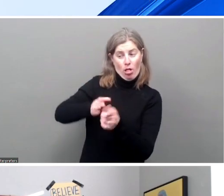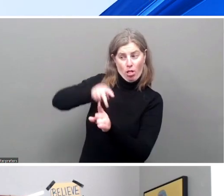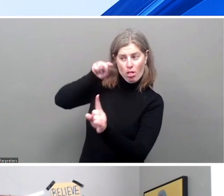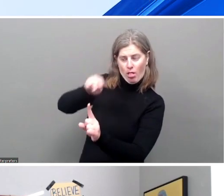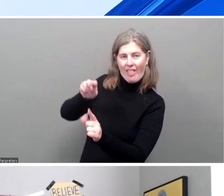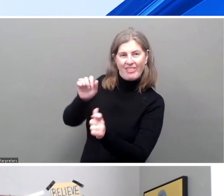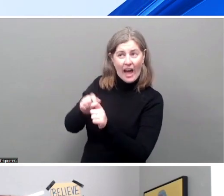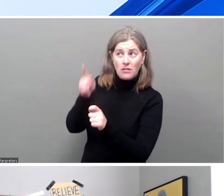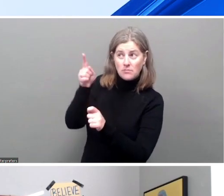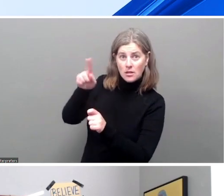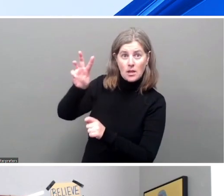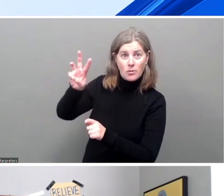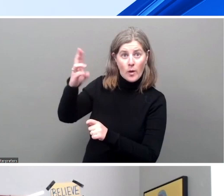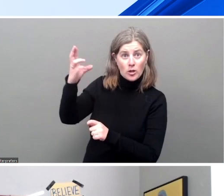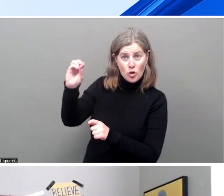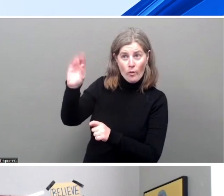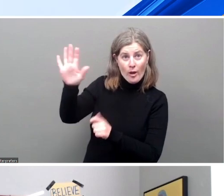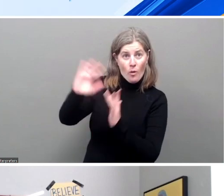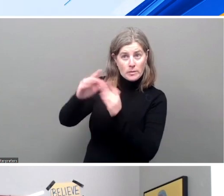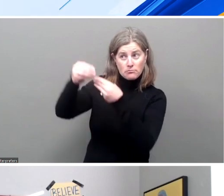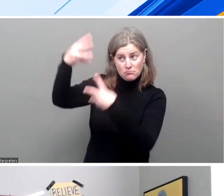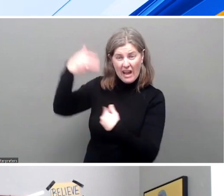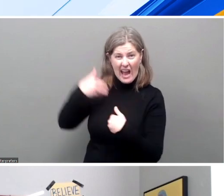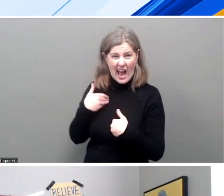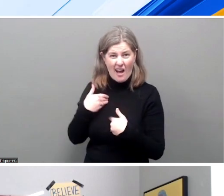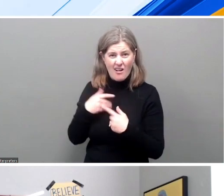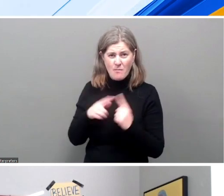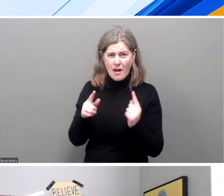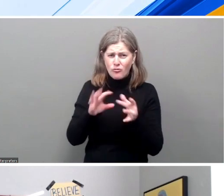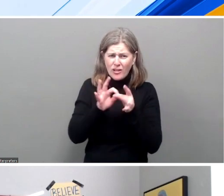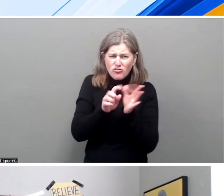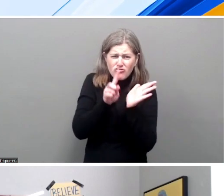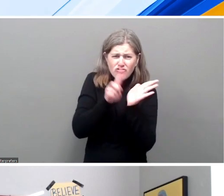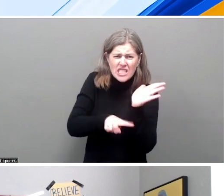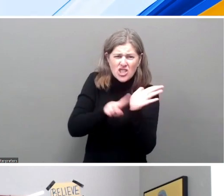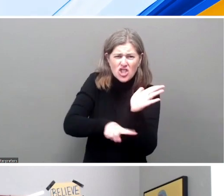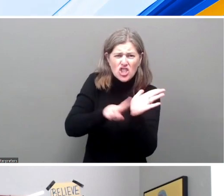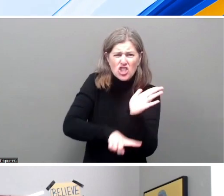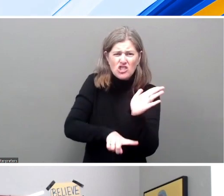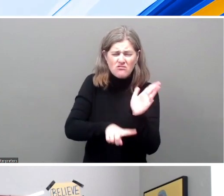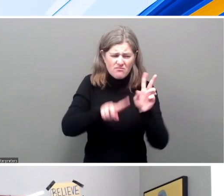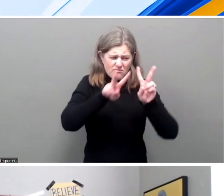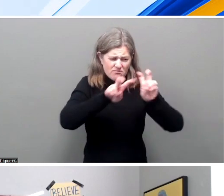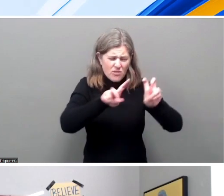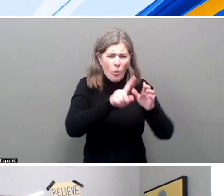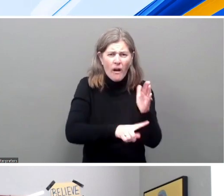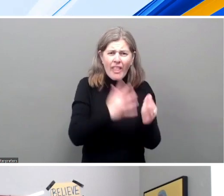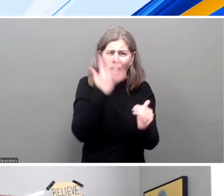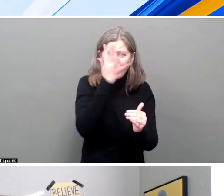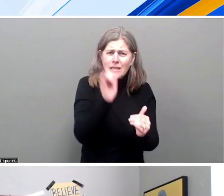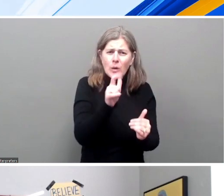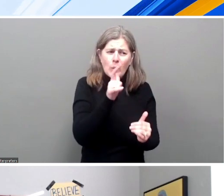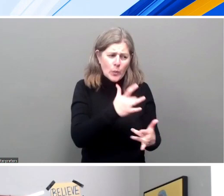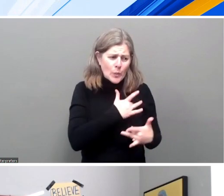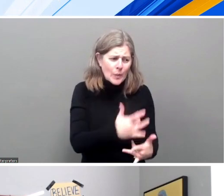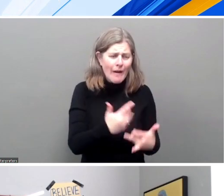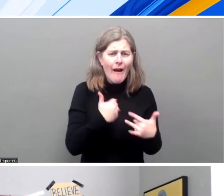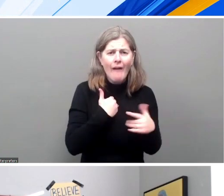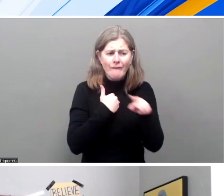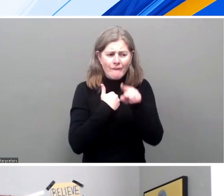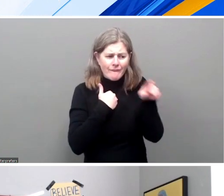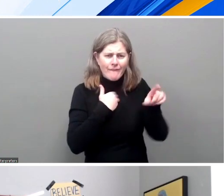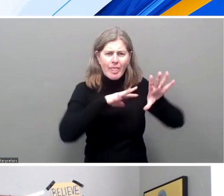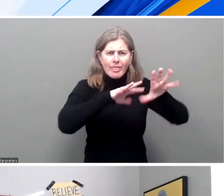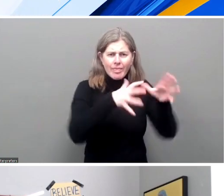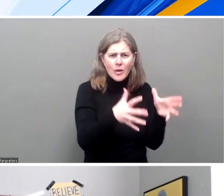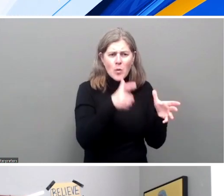World Health Organization website. But as far as research into the characteristics of the people that